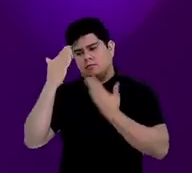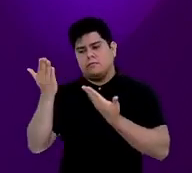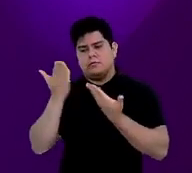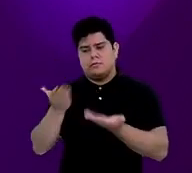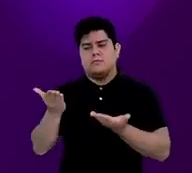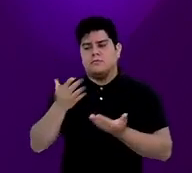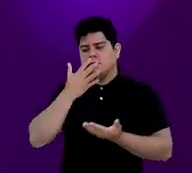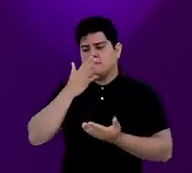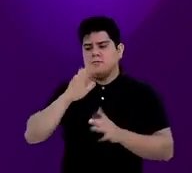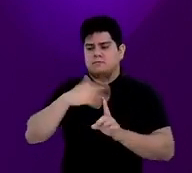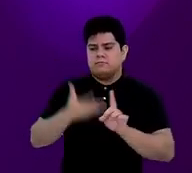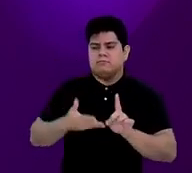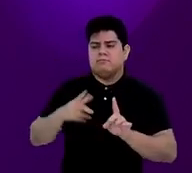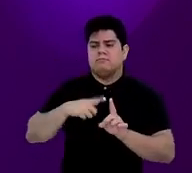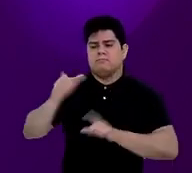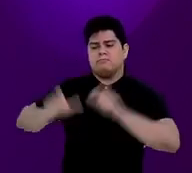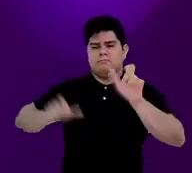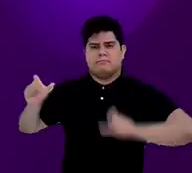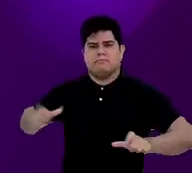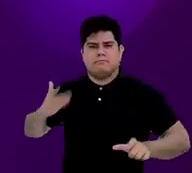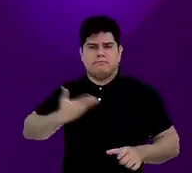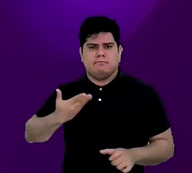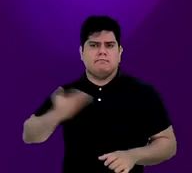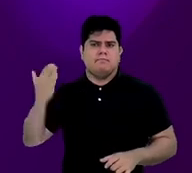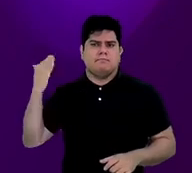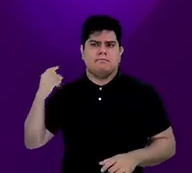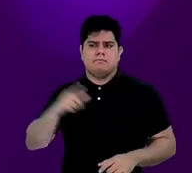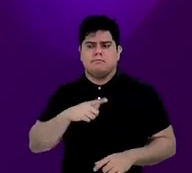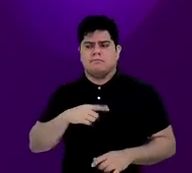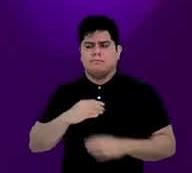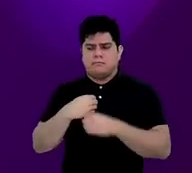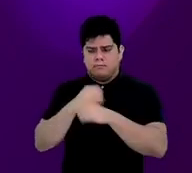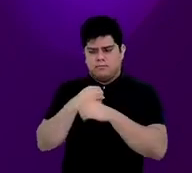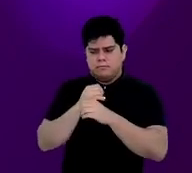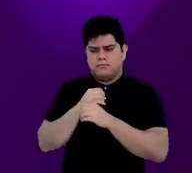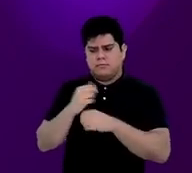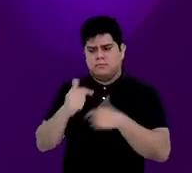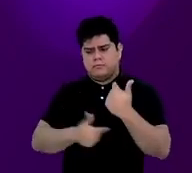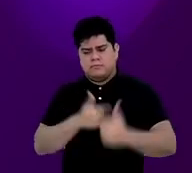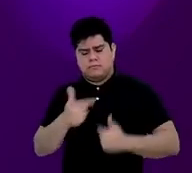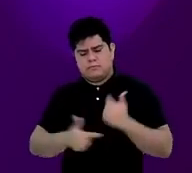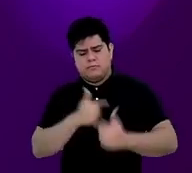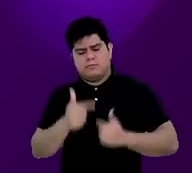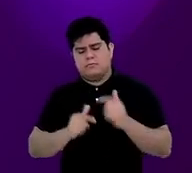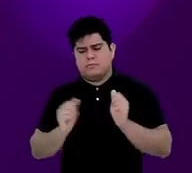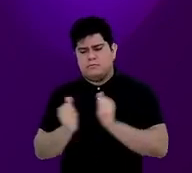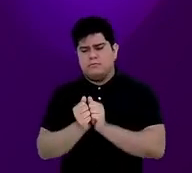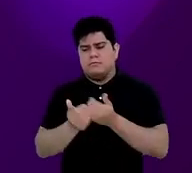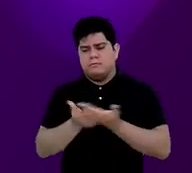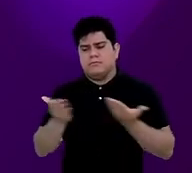here's a picture of the last time. And thank you all for listening.